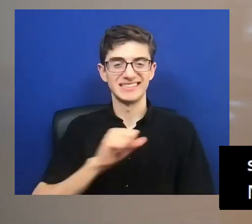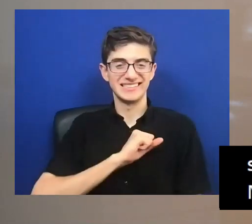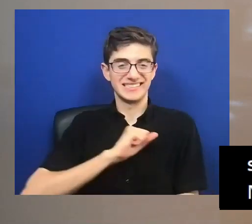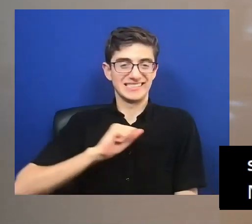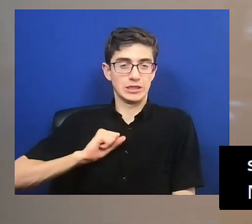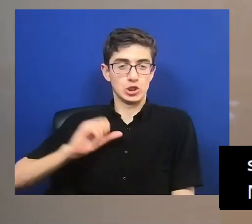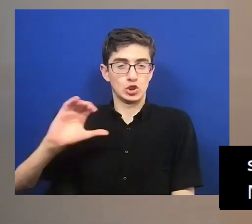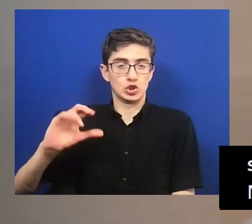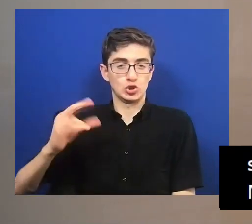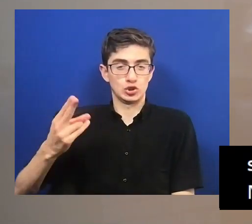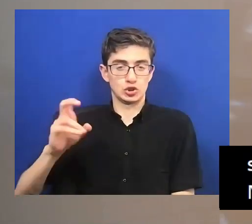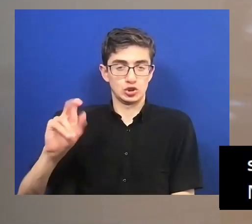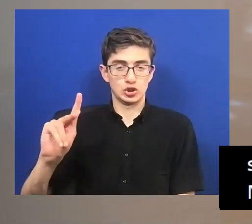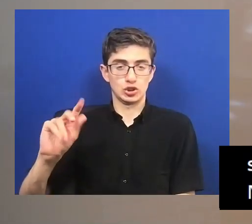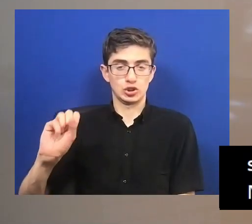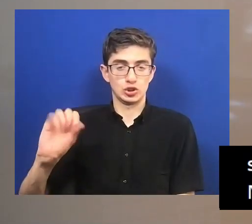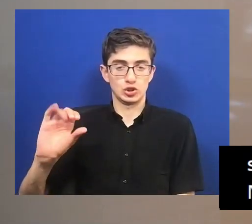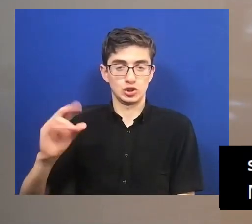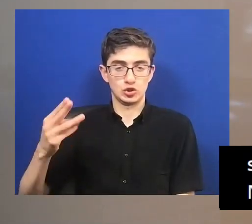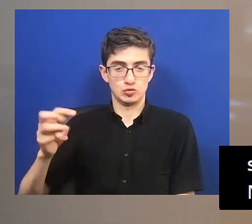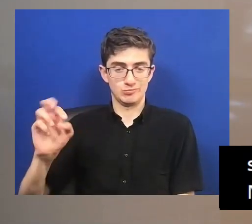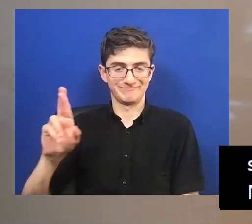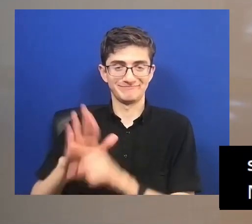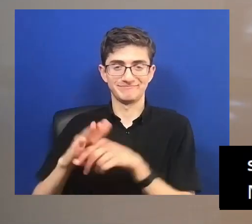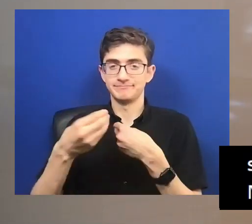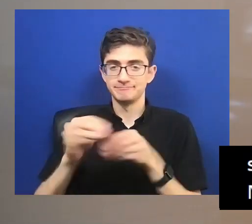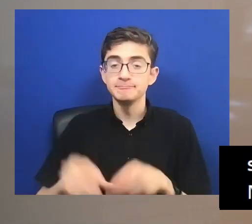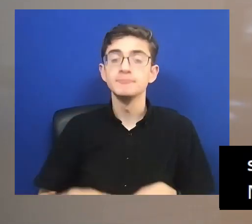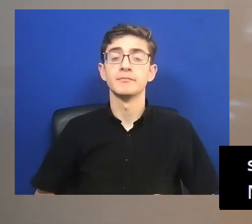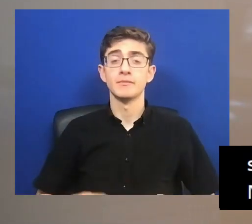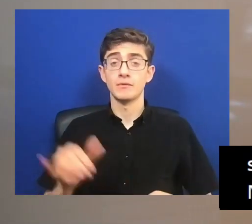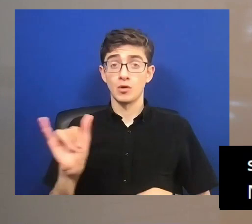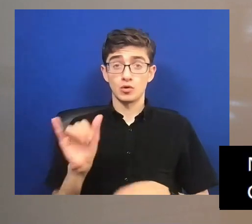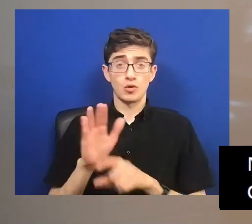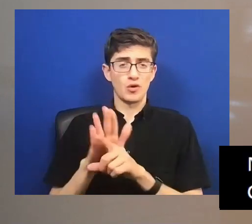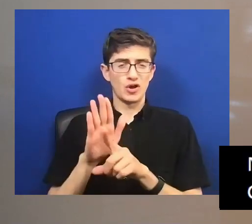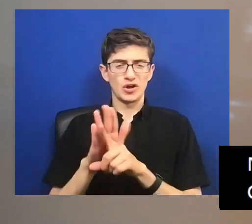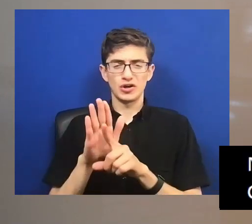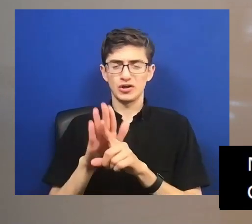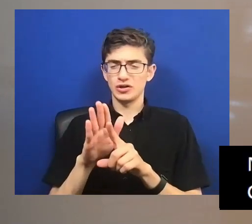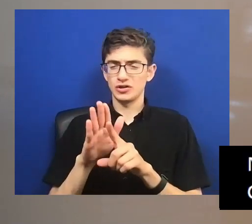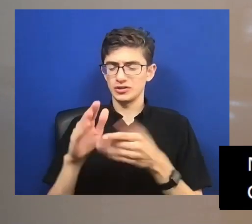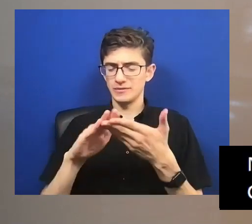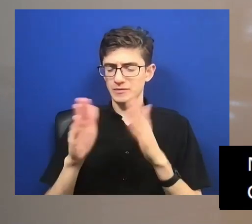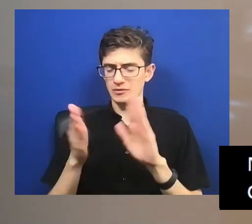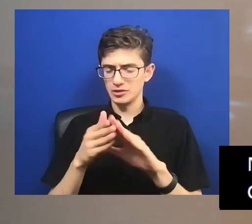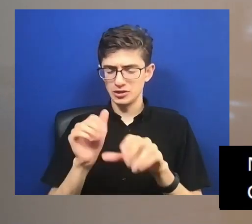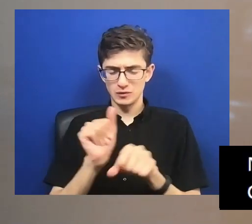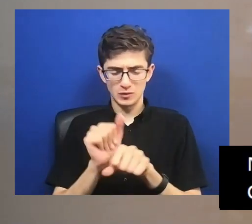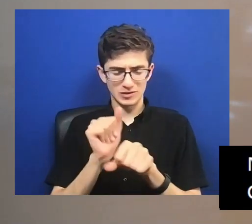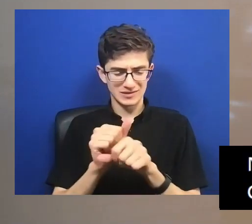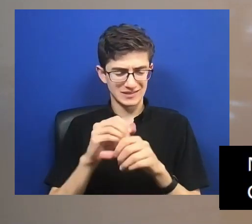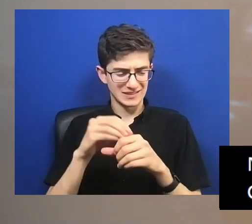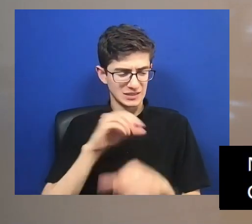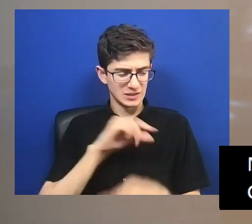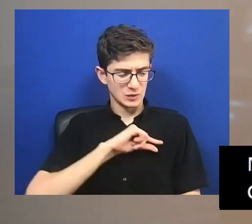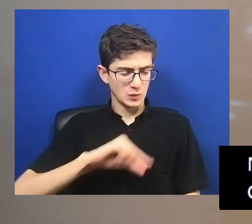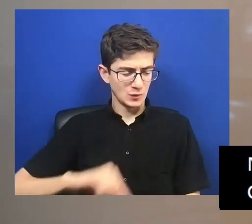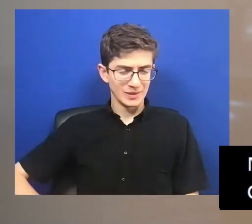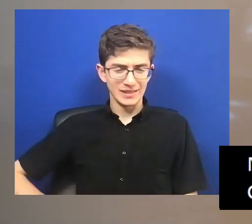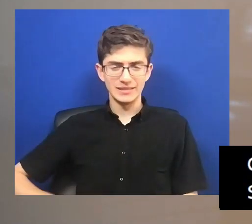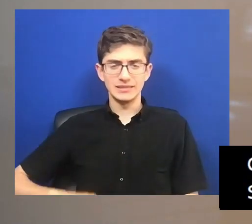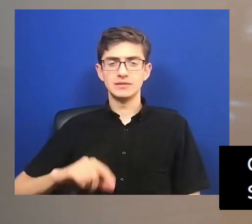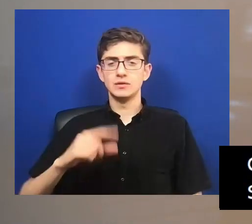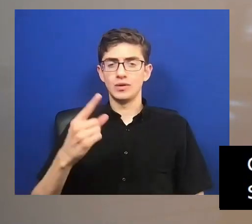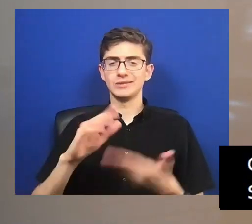with the Western Queens. Aren't you in Vanel, Queens, or you used to be at some point? Community Land Trust